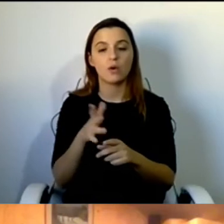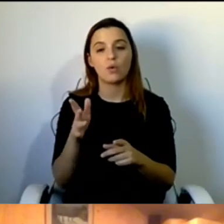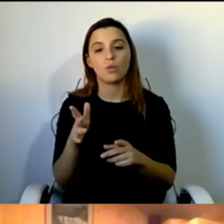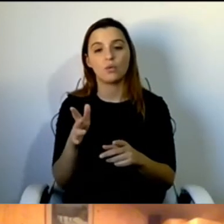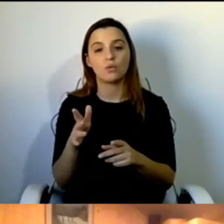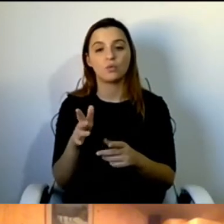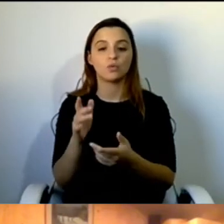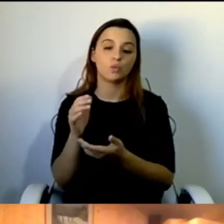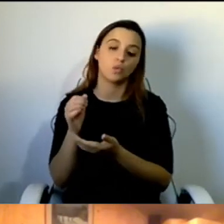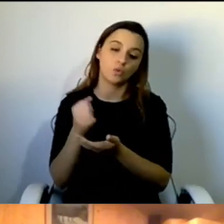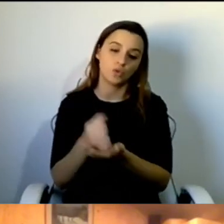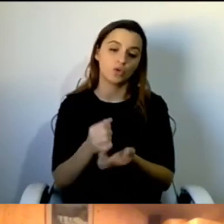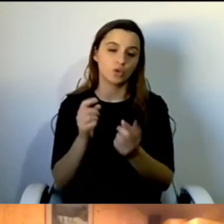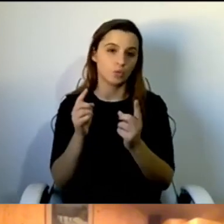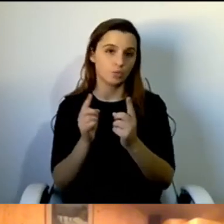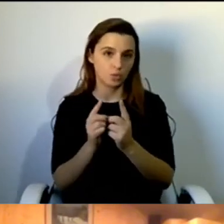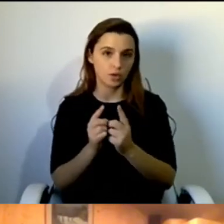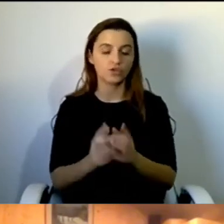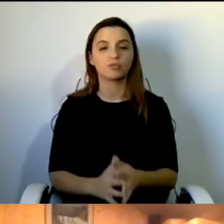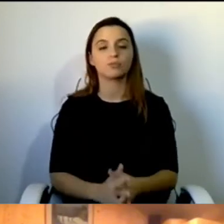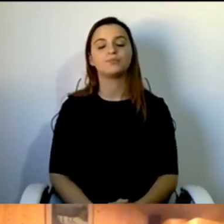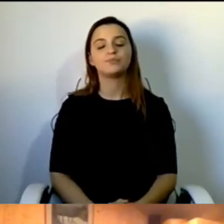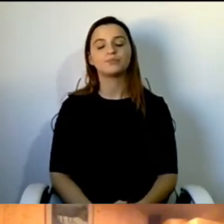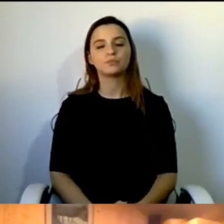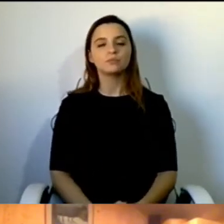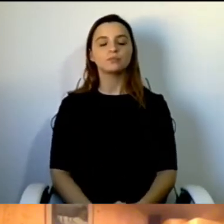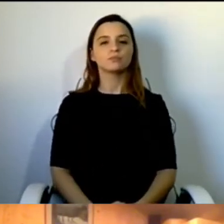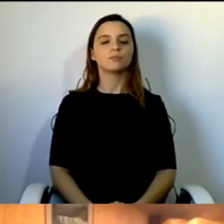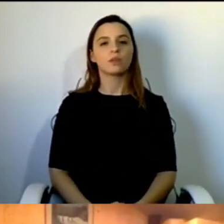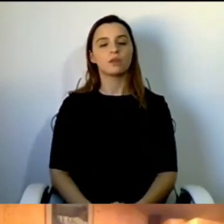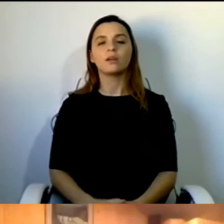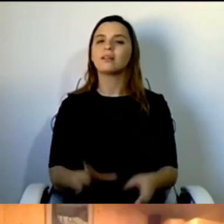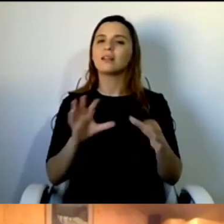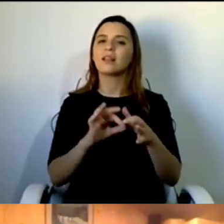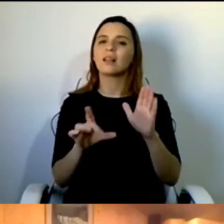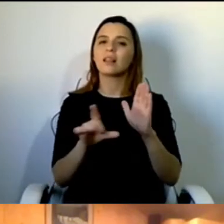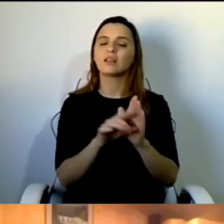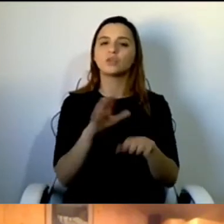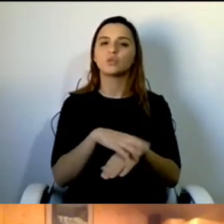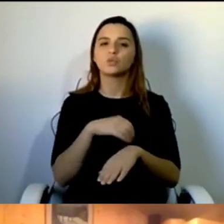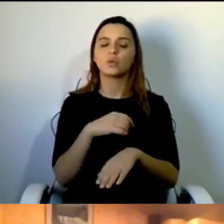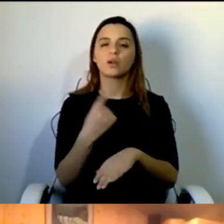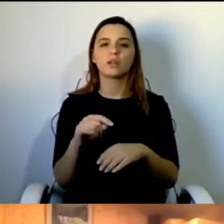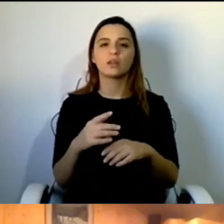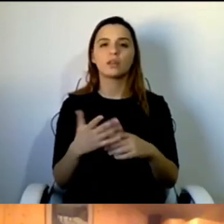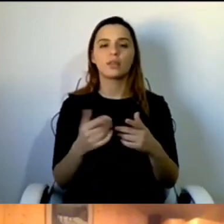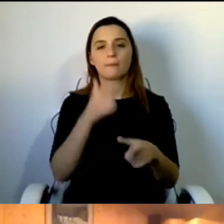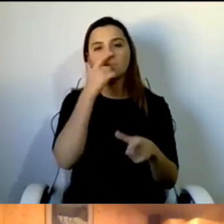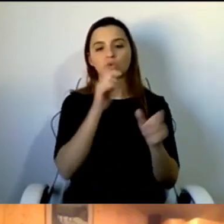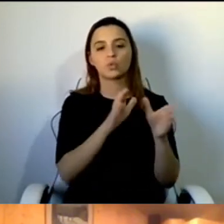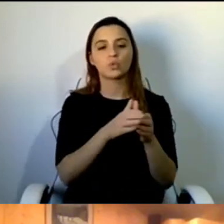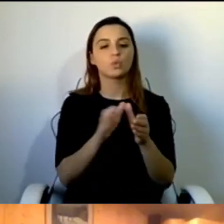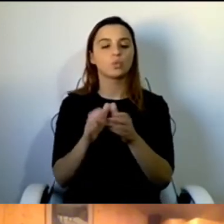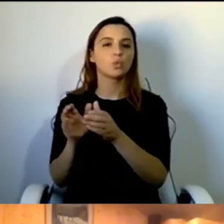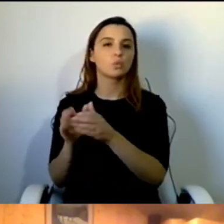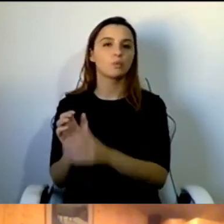When it comes to the Swedish legislation, it's limited to 3 categories of people. So we don't consider independent living in the way it's